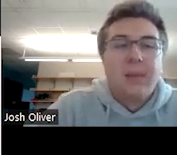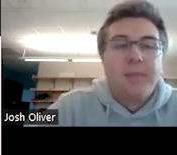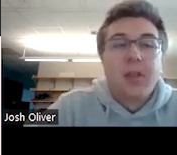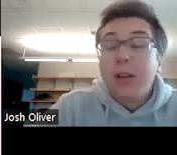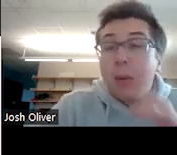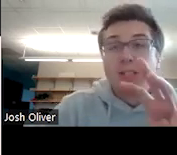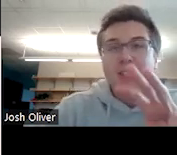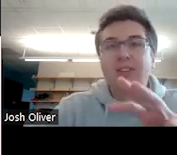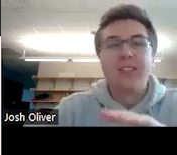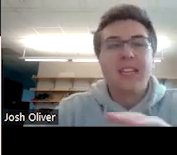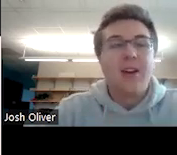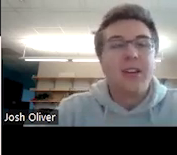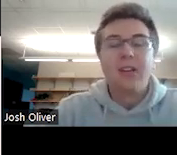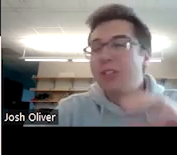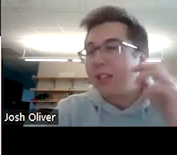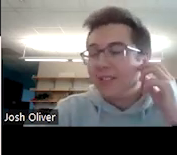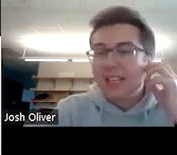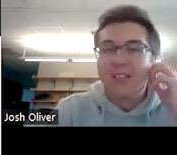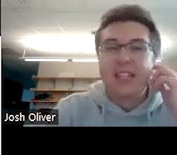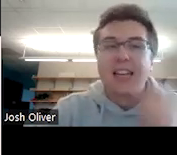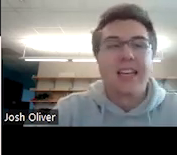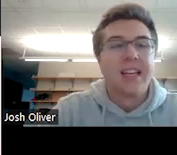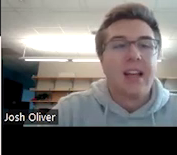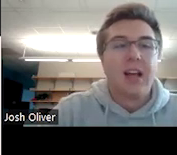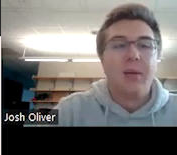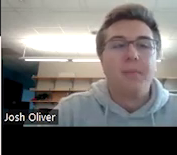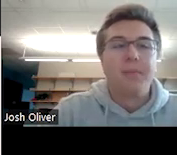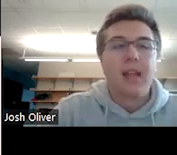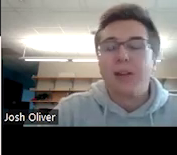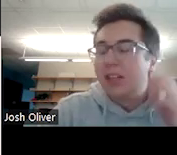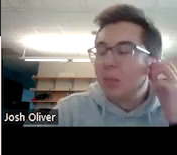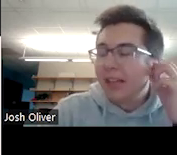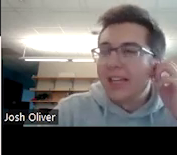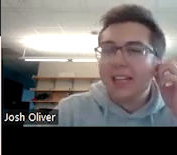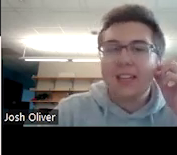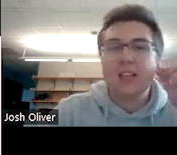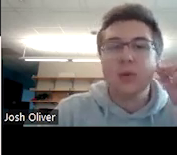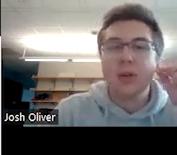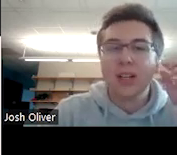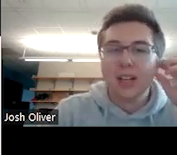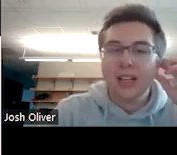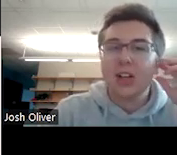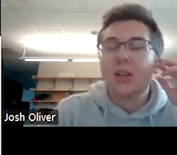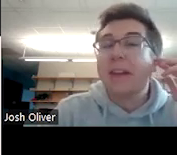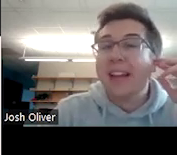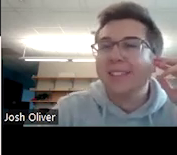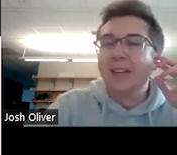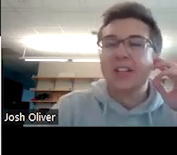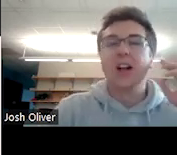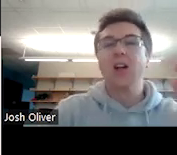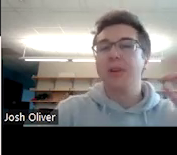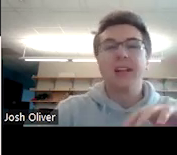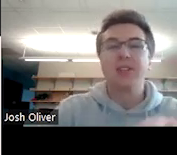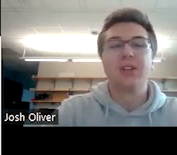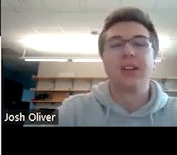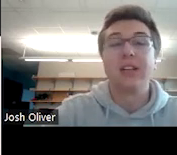there's three parts of the ear. There's the outer ear, which you kind of think of as like out here by like it's called the pinna of your